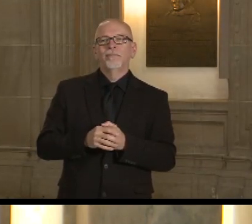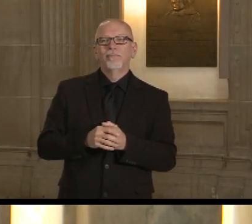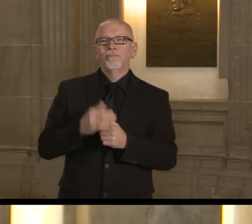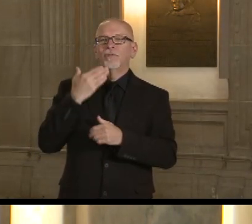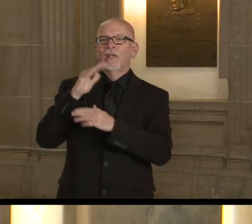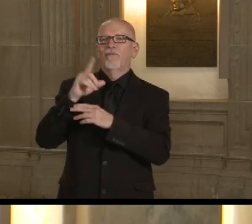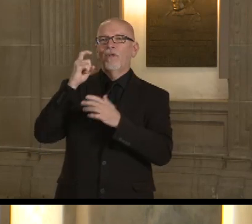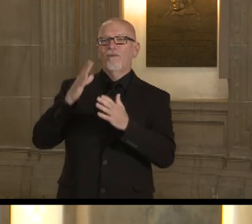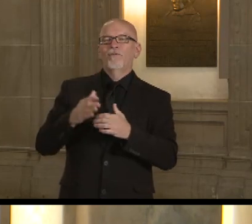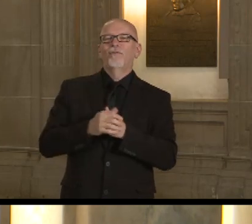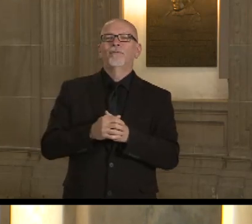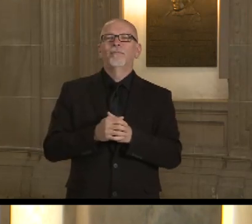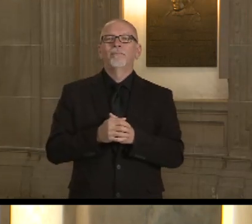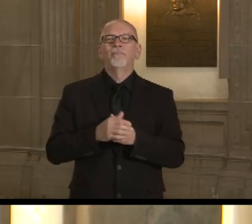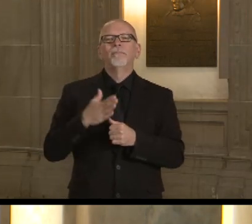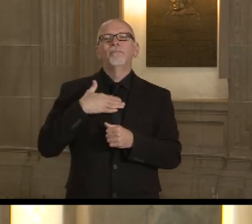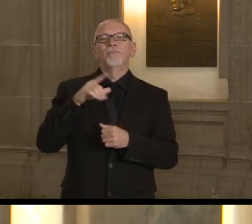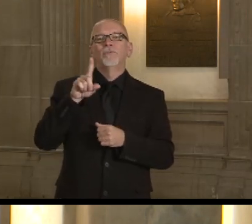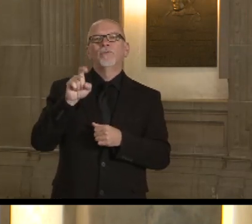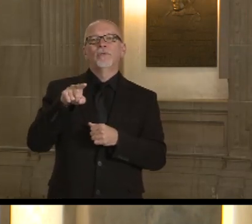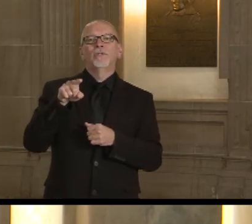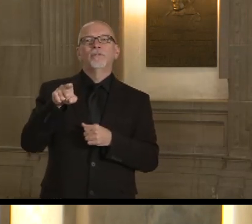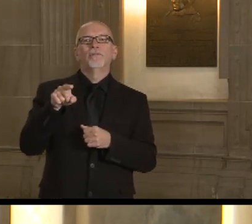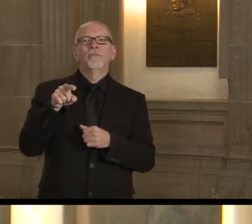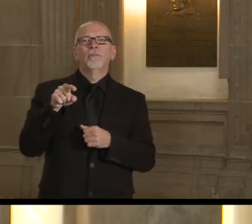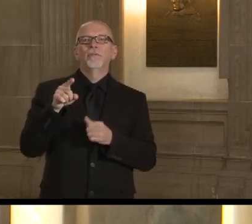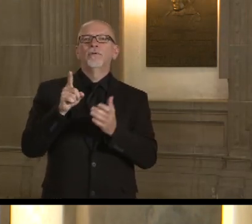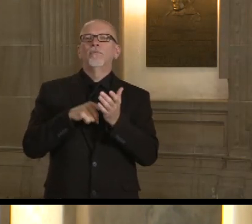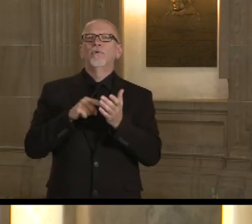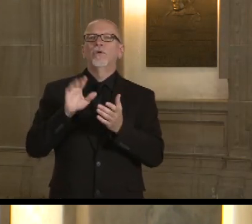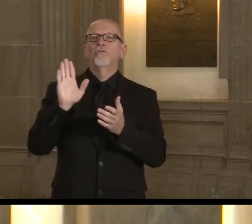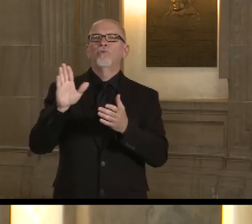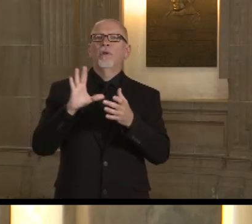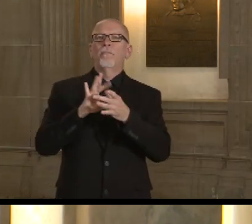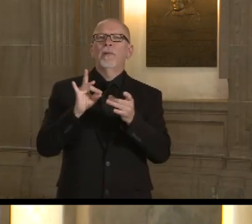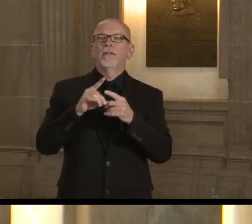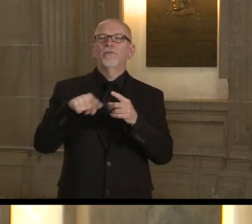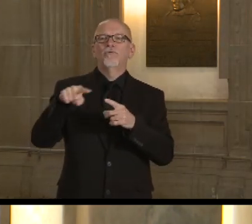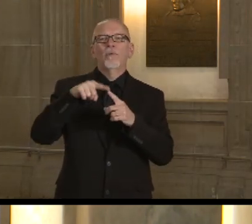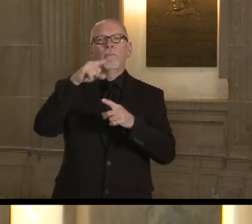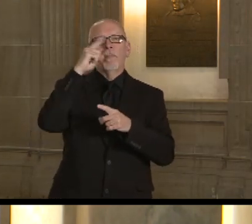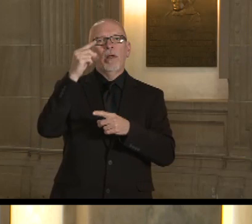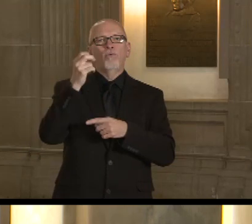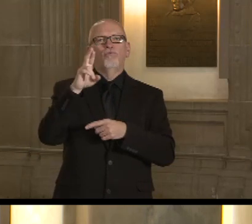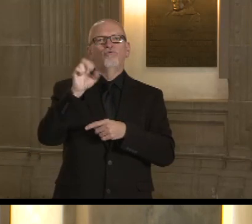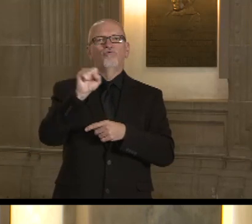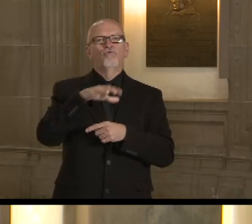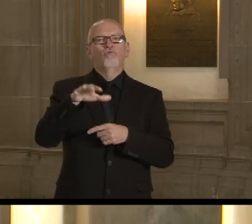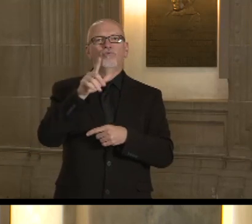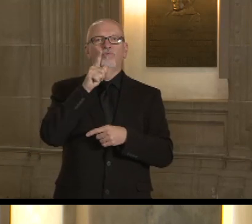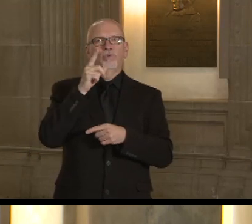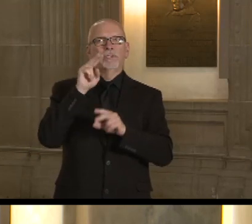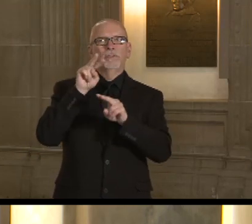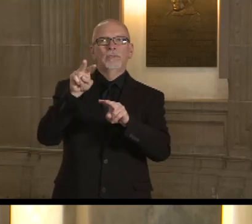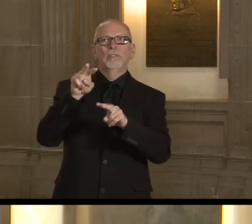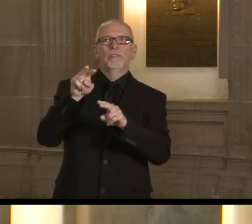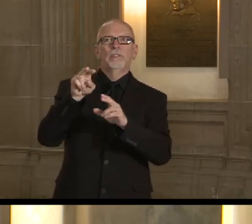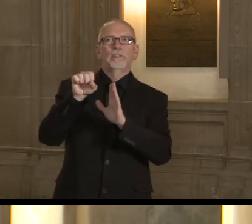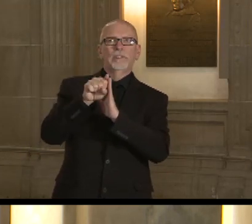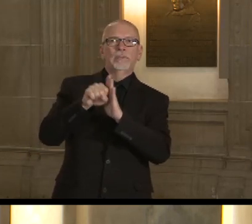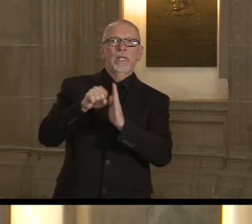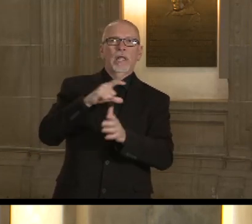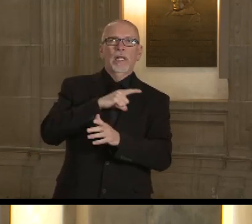Good afternoon, Governor. My question is, what's your message to Black Hoosiers who see a state